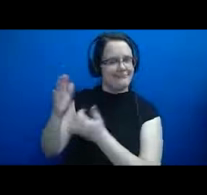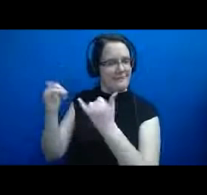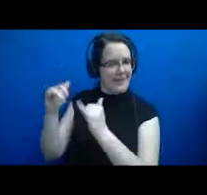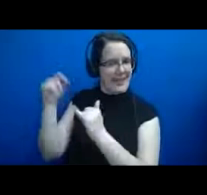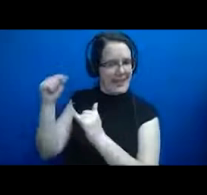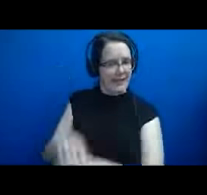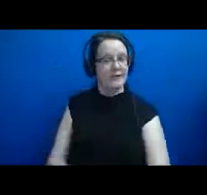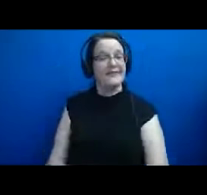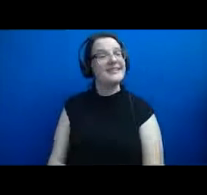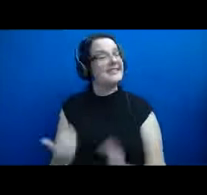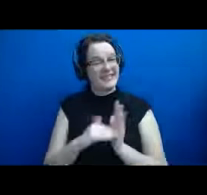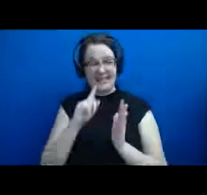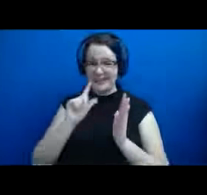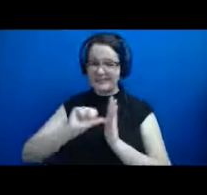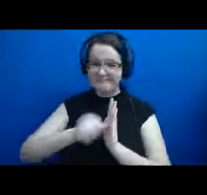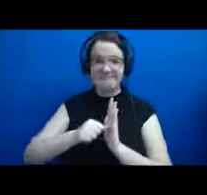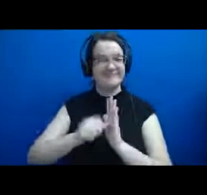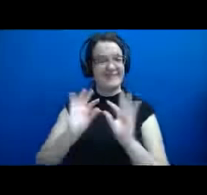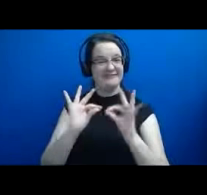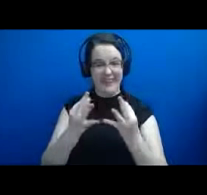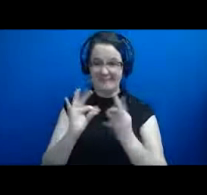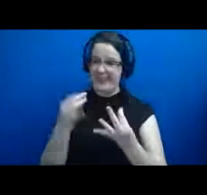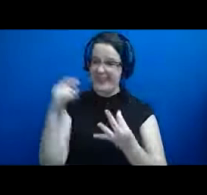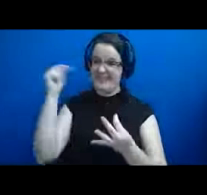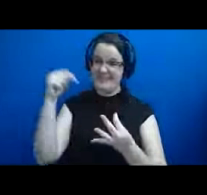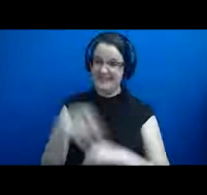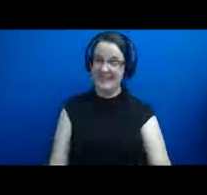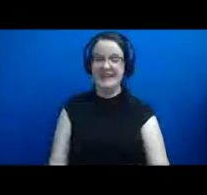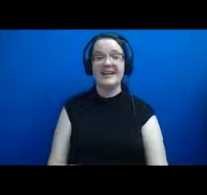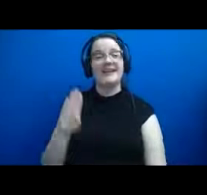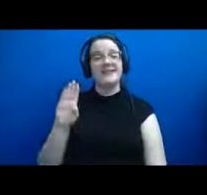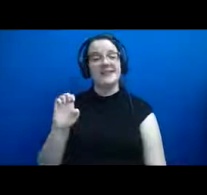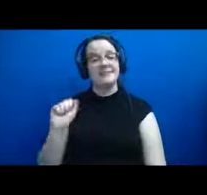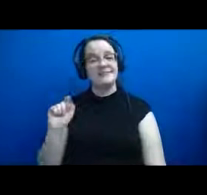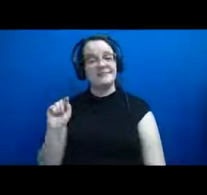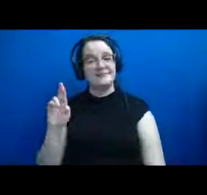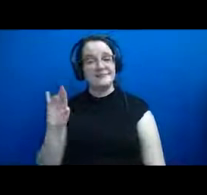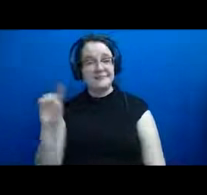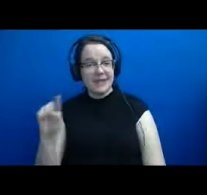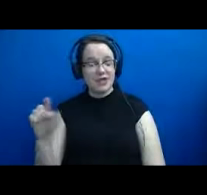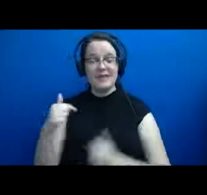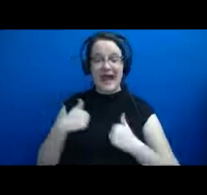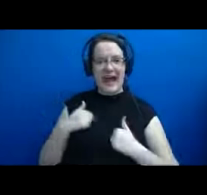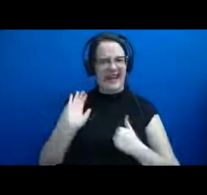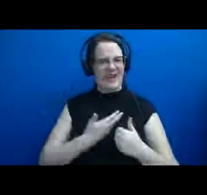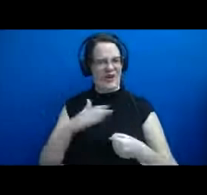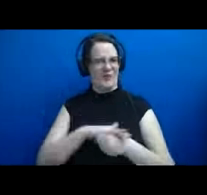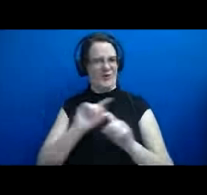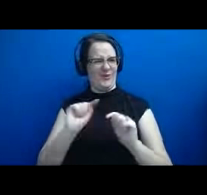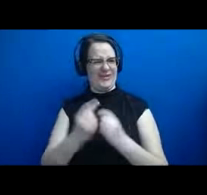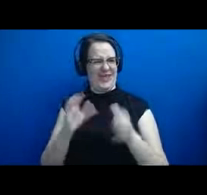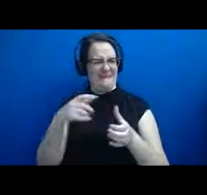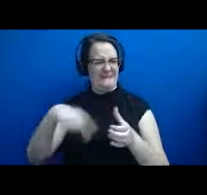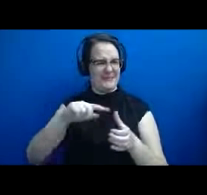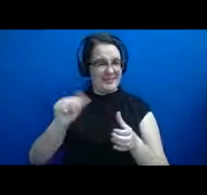families, families, right? Beatrice and I and our whole team of 10 are really here to support all of you and the families